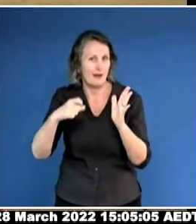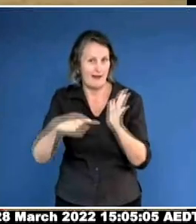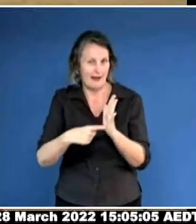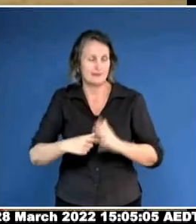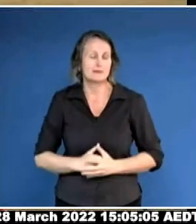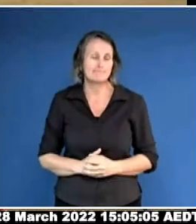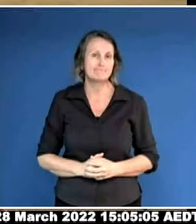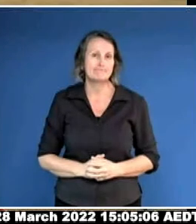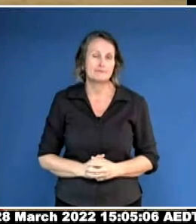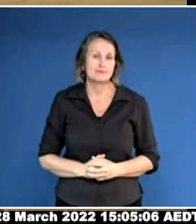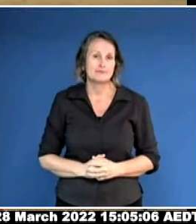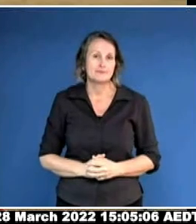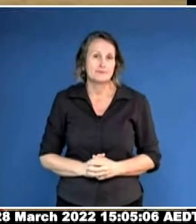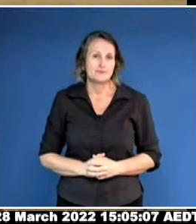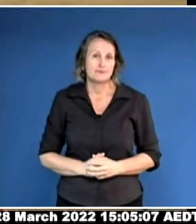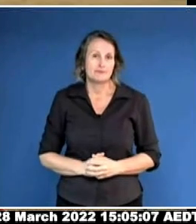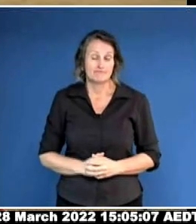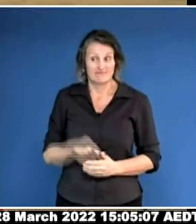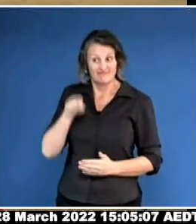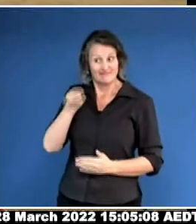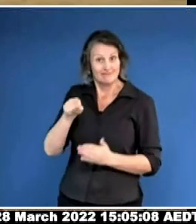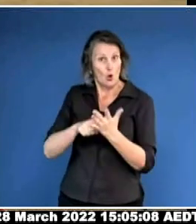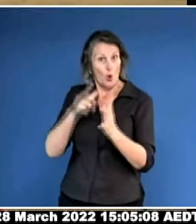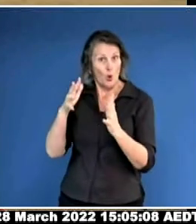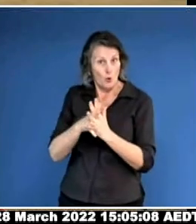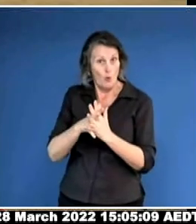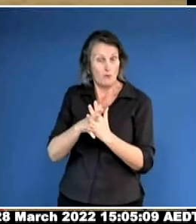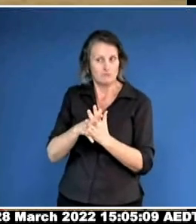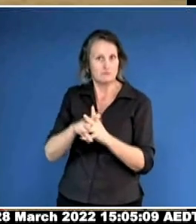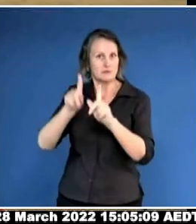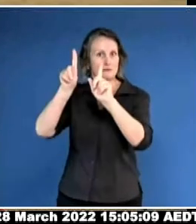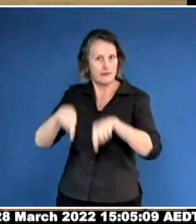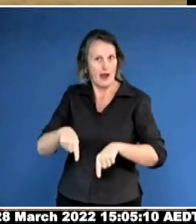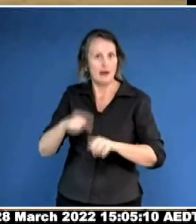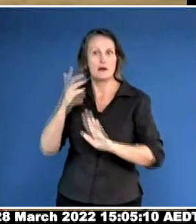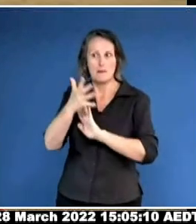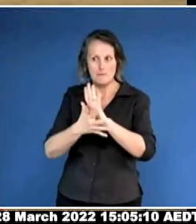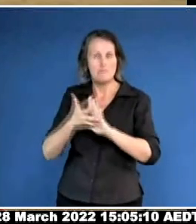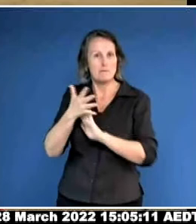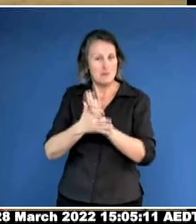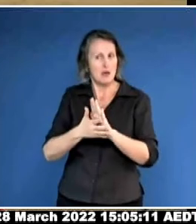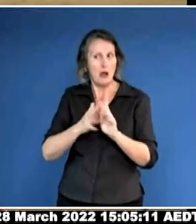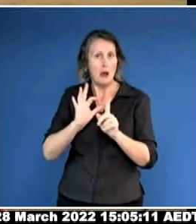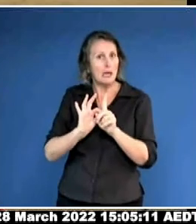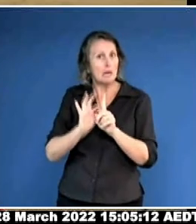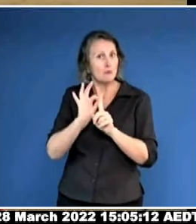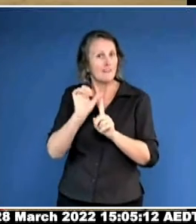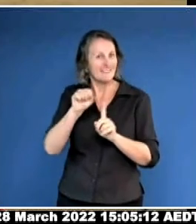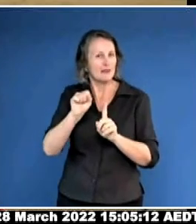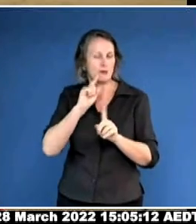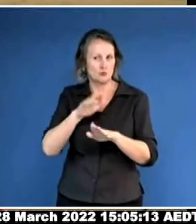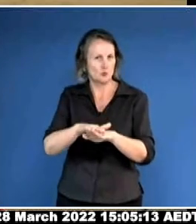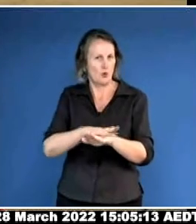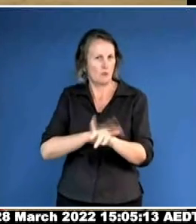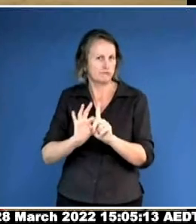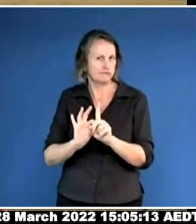The social transformation that this piece of legislation began has been slow, and I spent